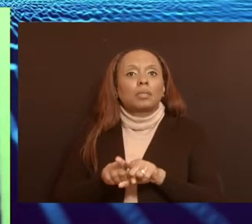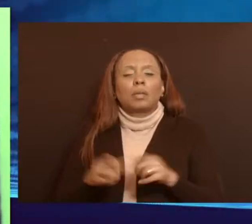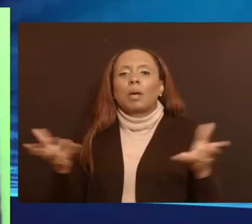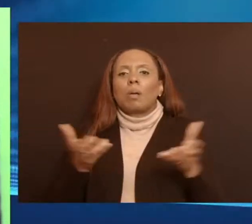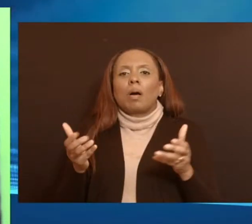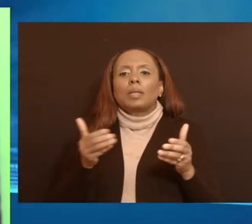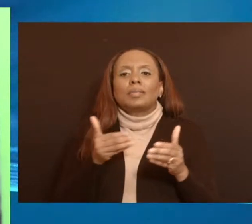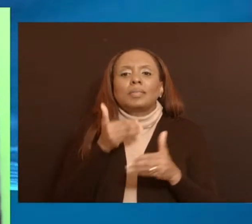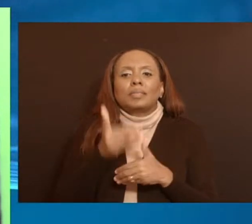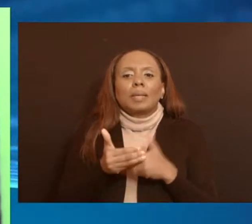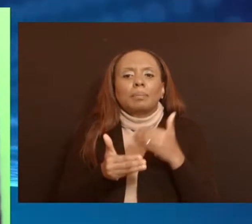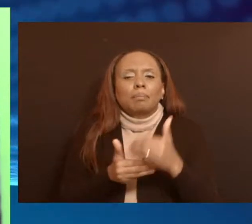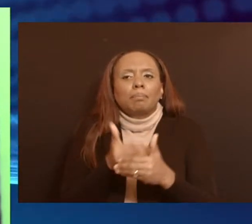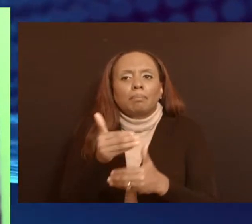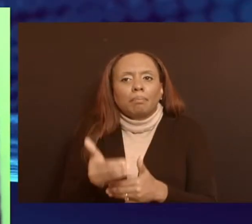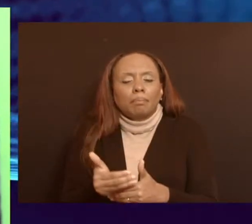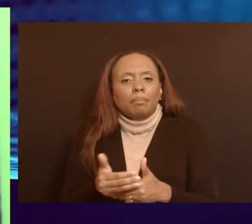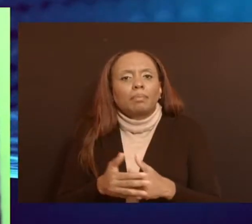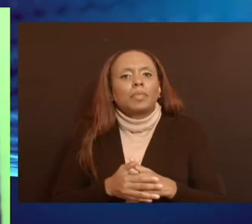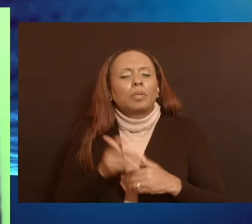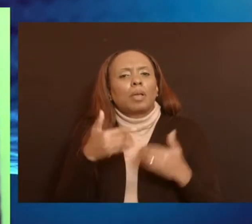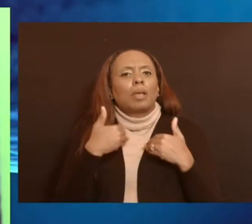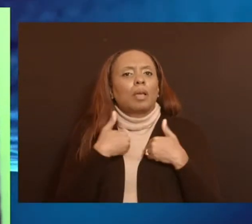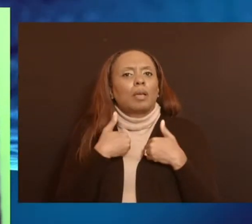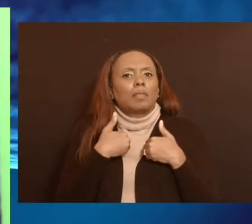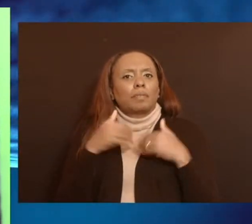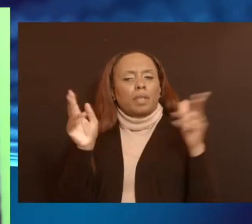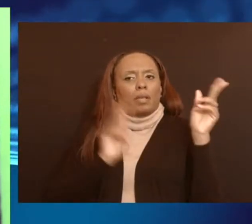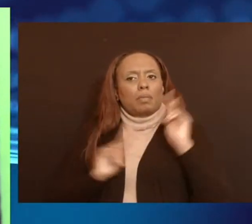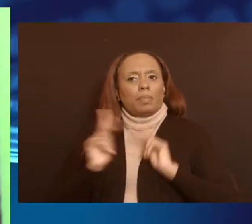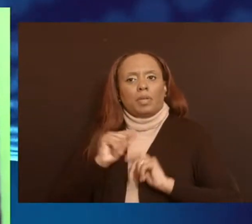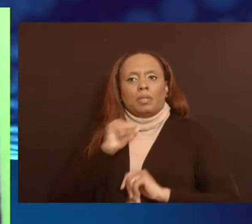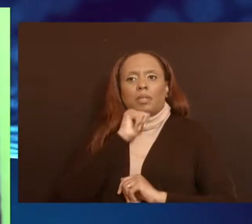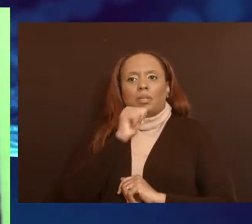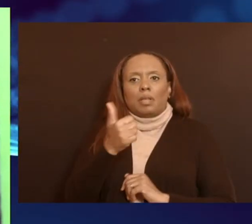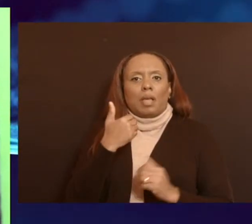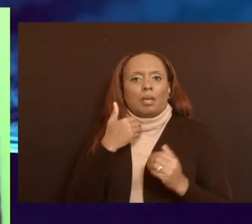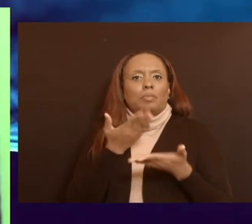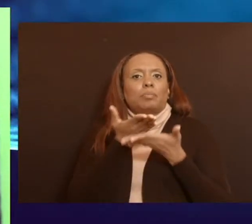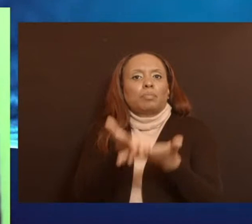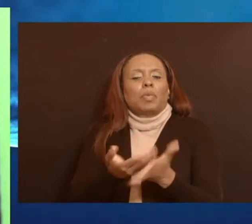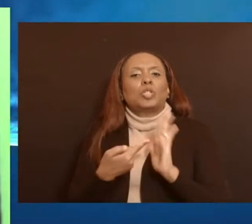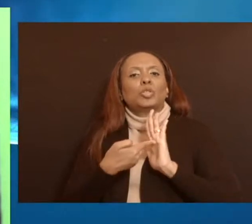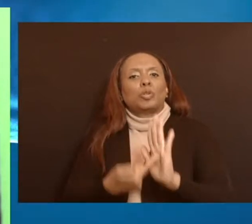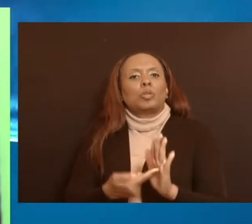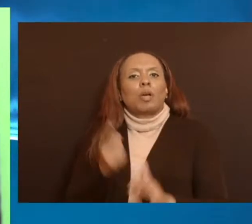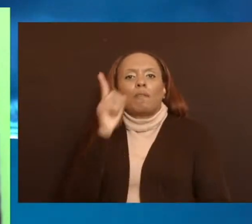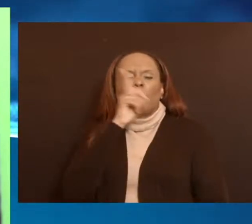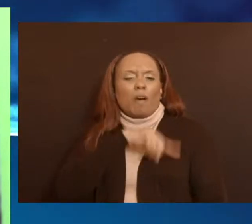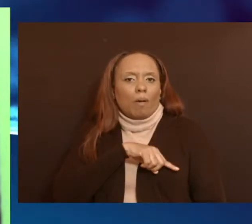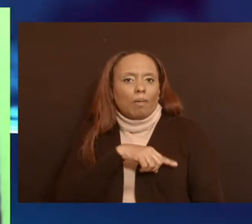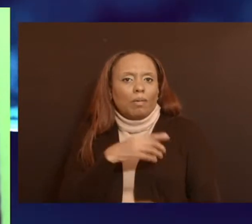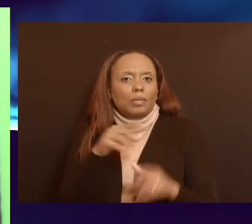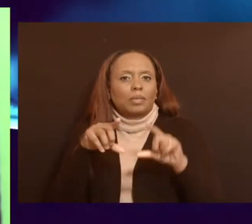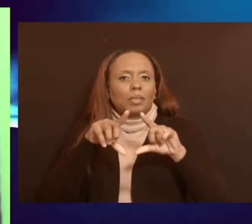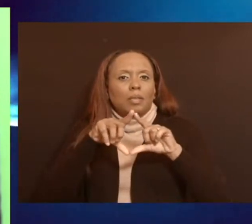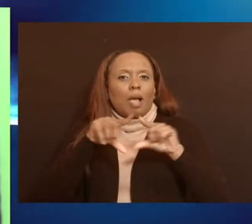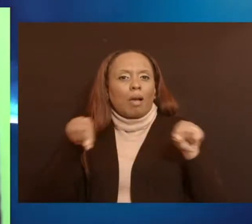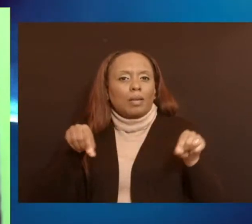that there's no falsifying of vaccination cards? Okay, well, I'll start with the second one